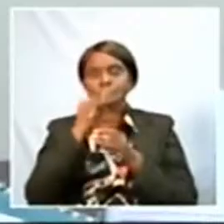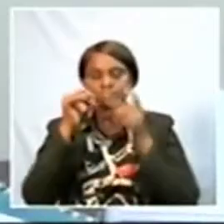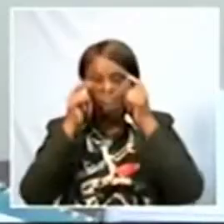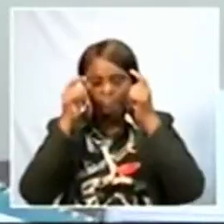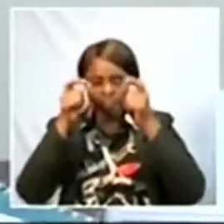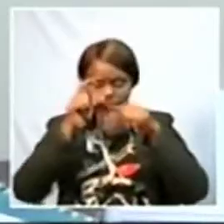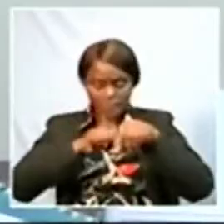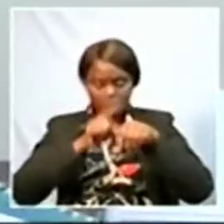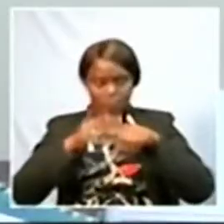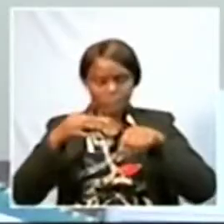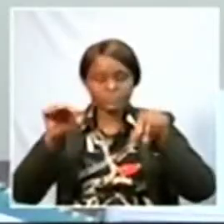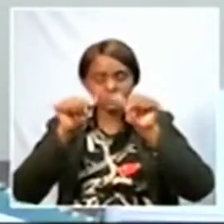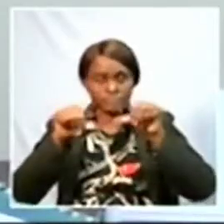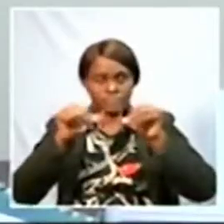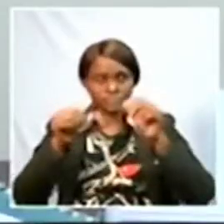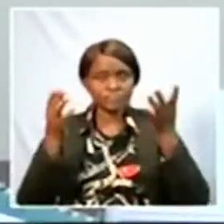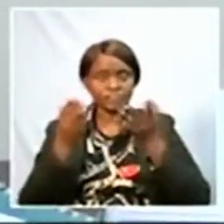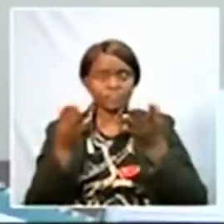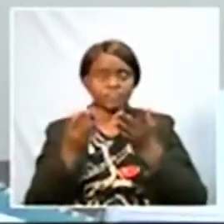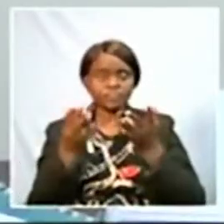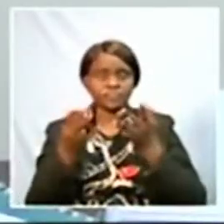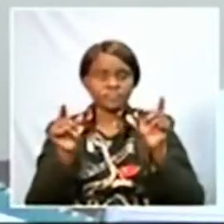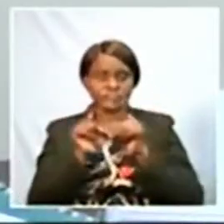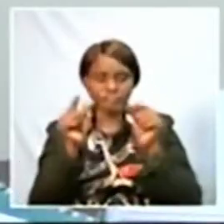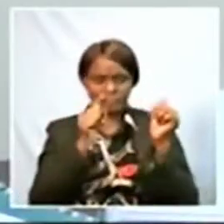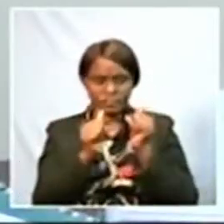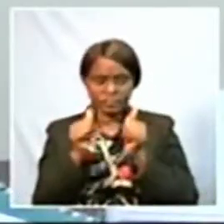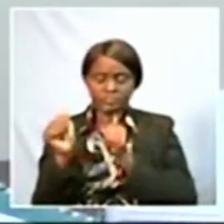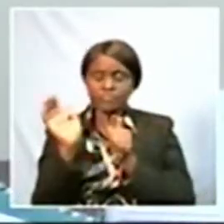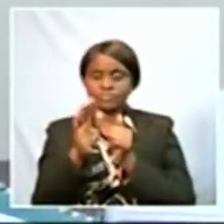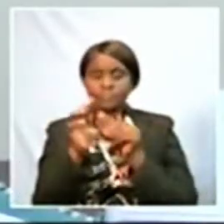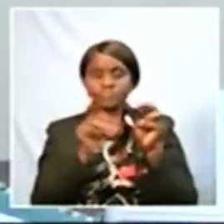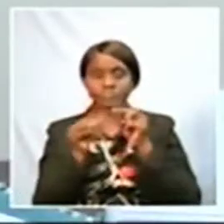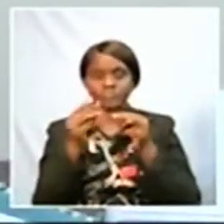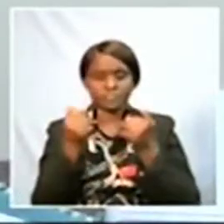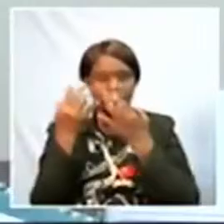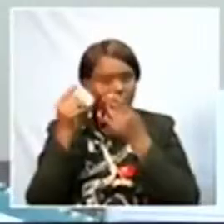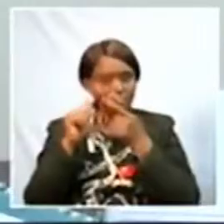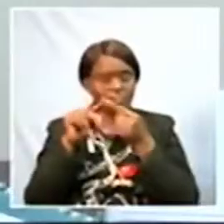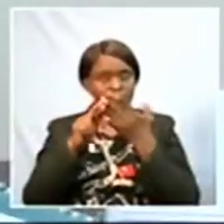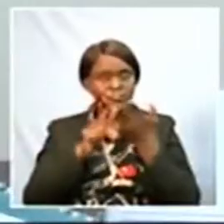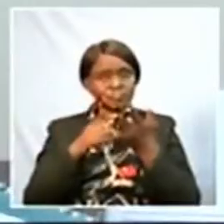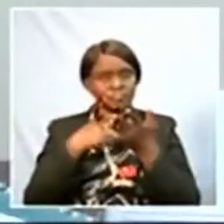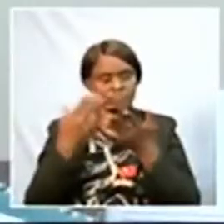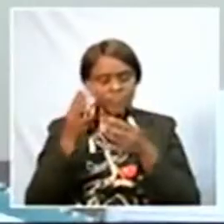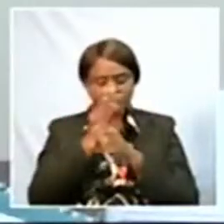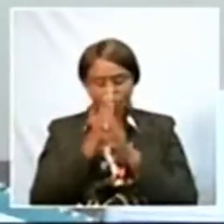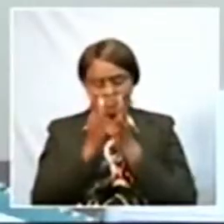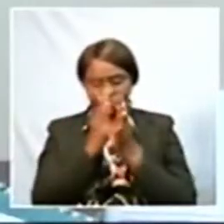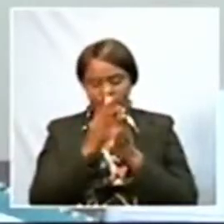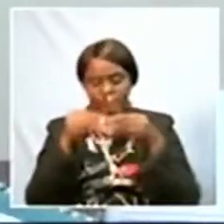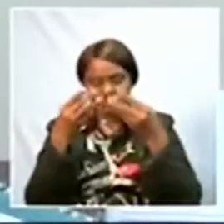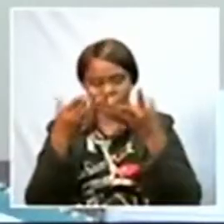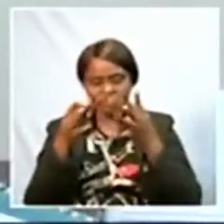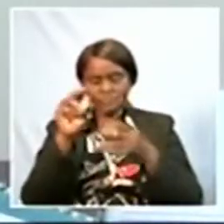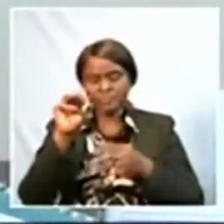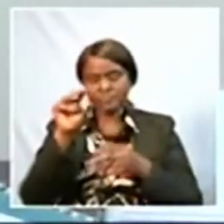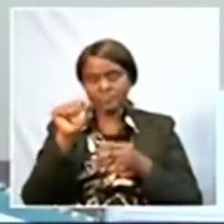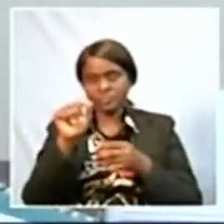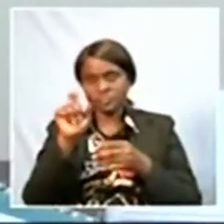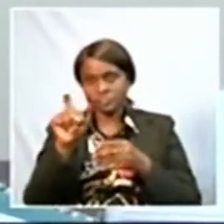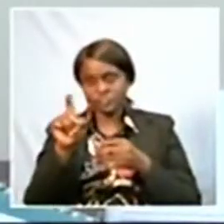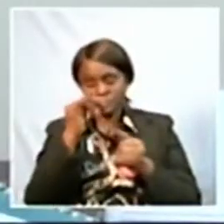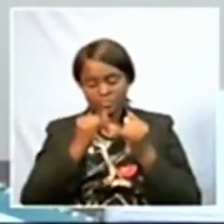at the time of audit. Action taken. Management wishes to report that the contract was awarded to Max Tinta Limited